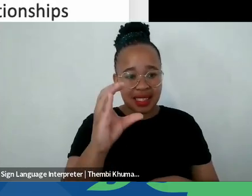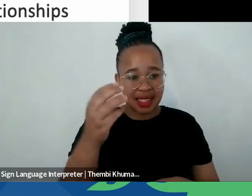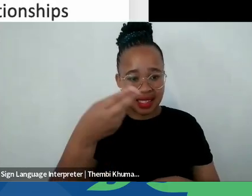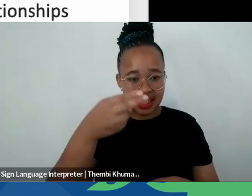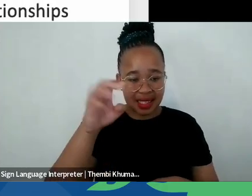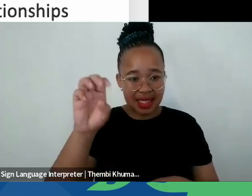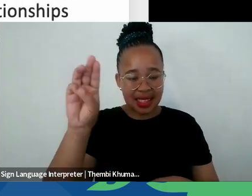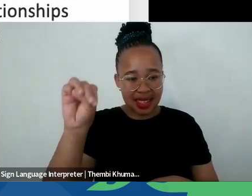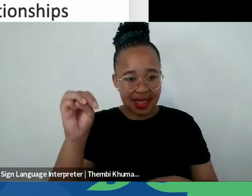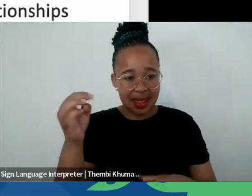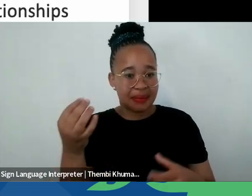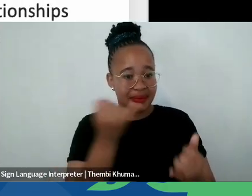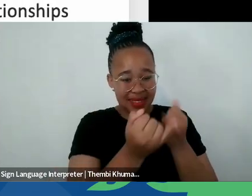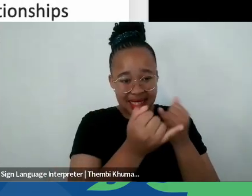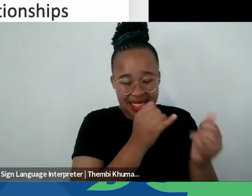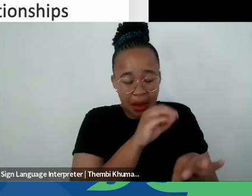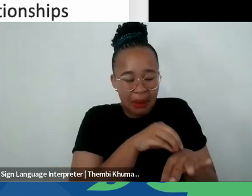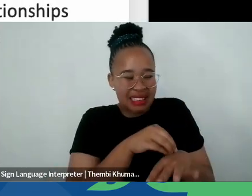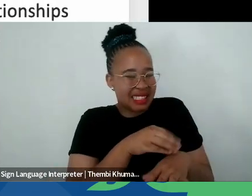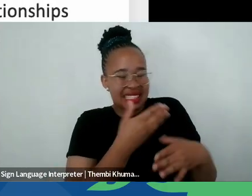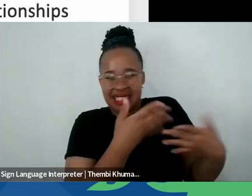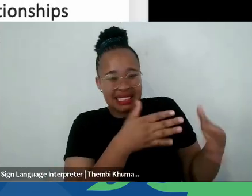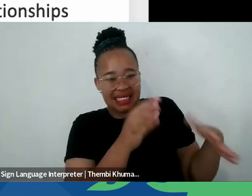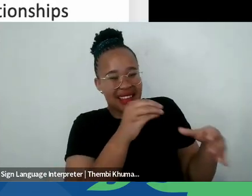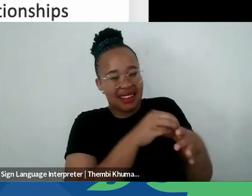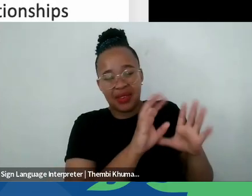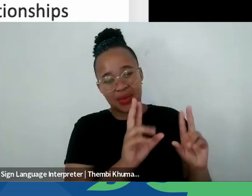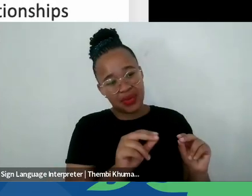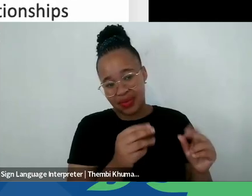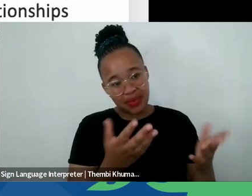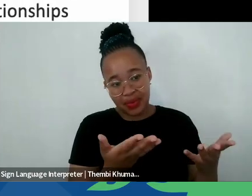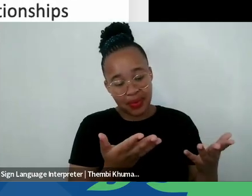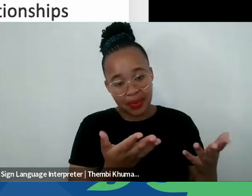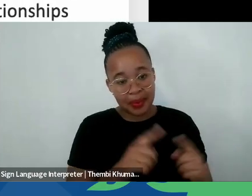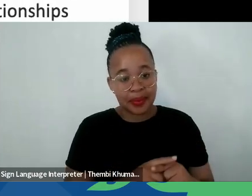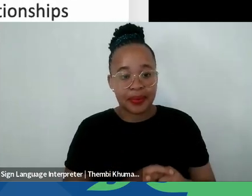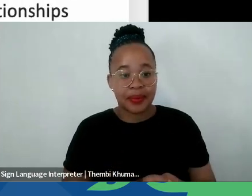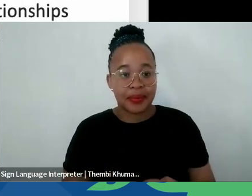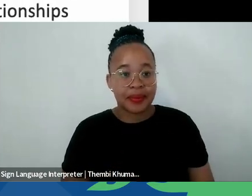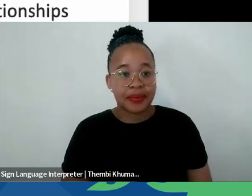as problematic. So maybe on an individual level,